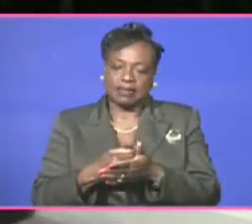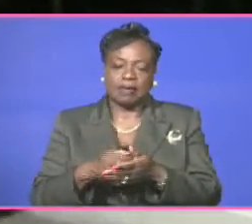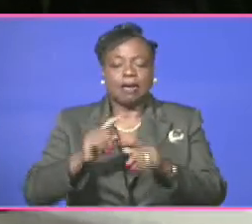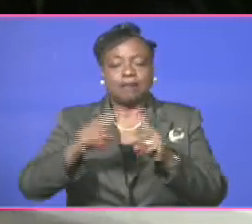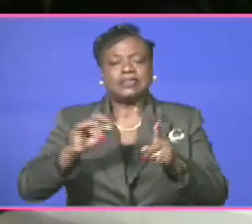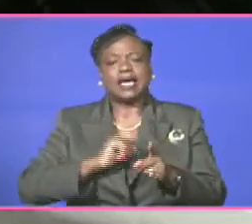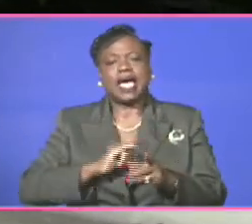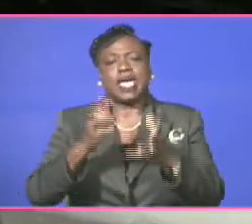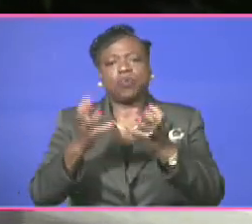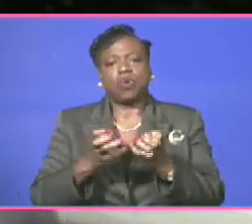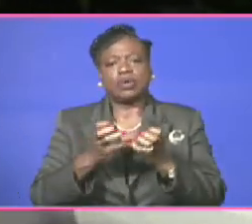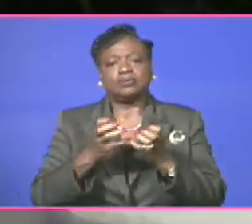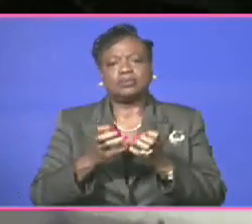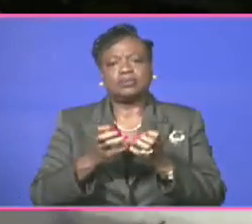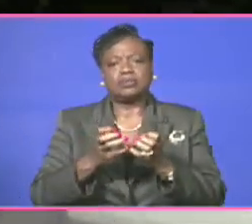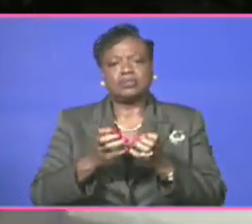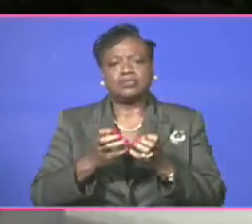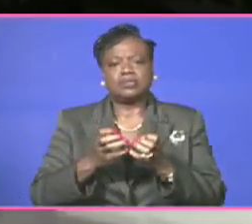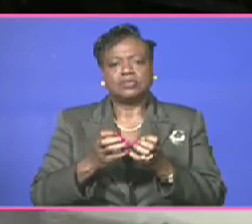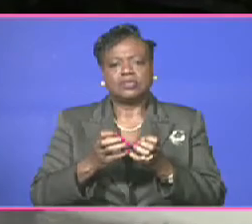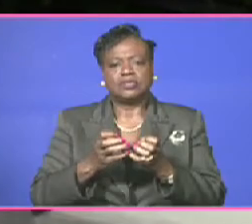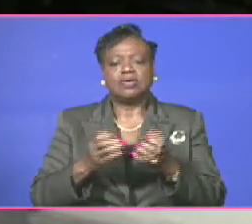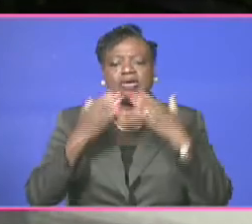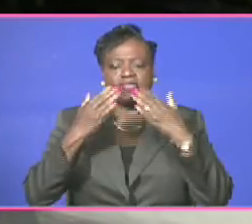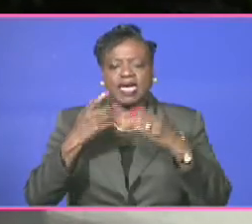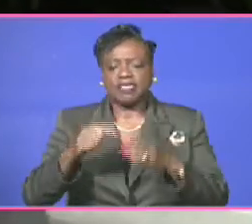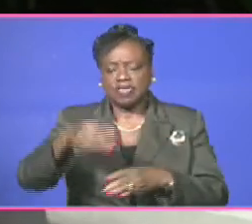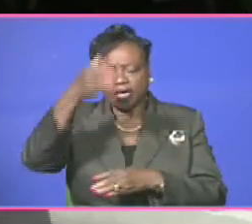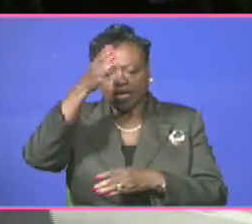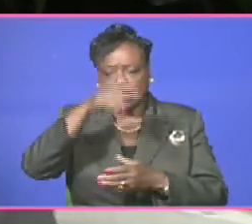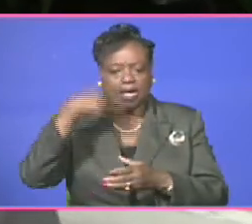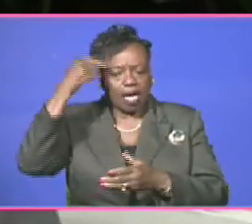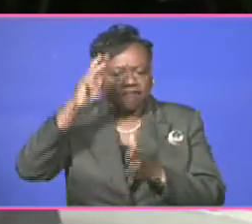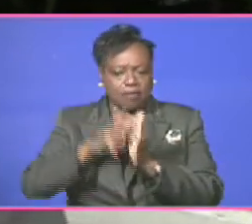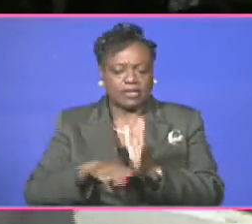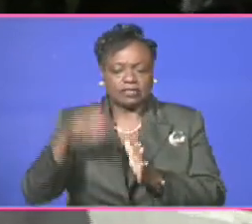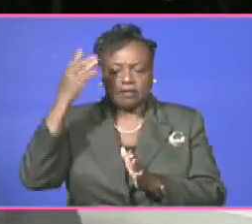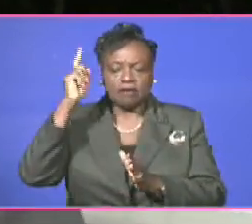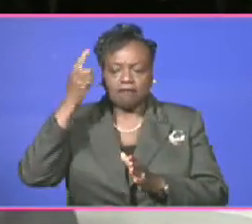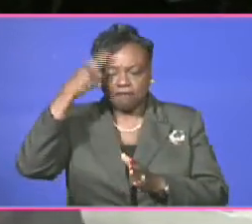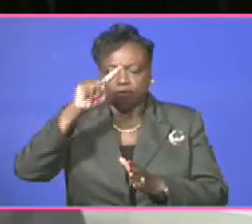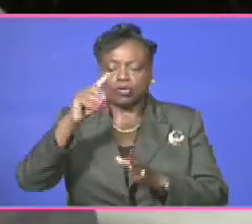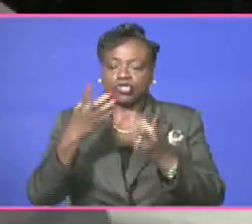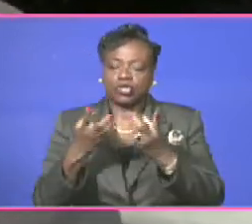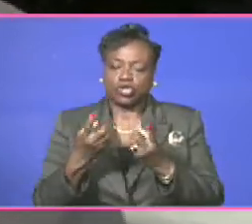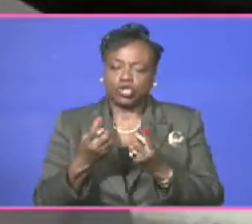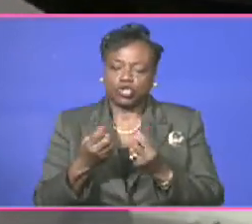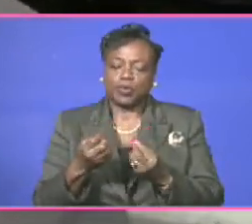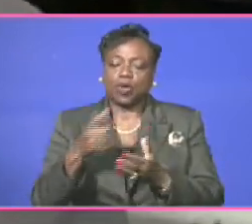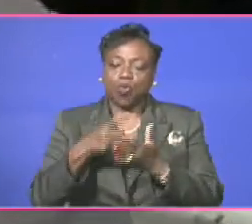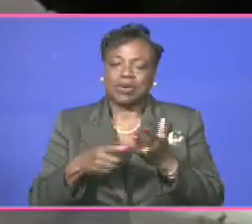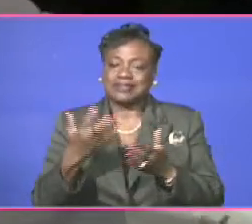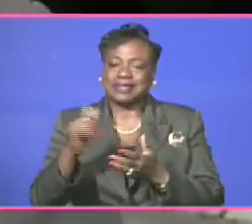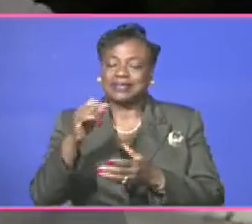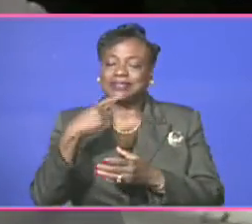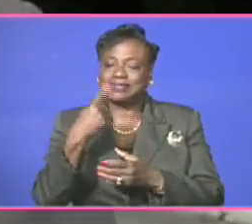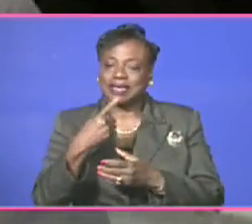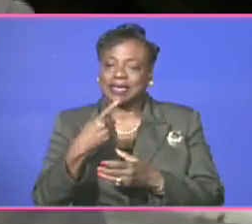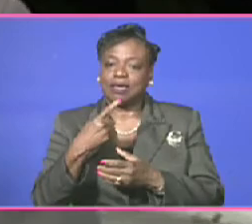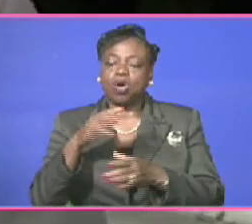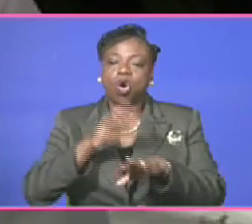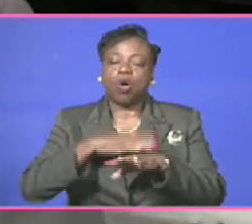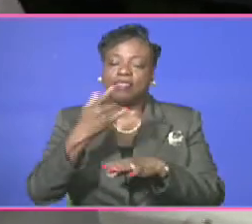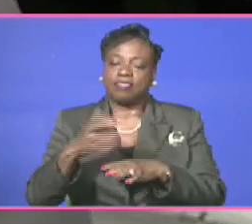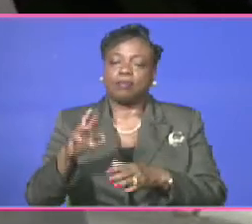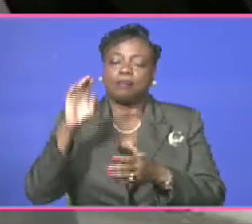But I want to commend the government for following through on its promise to the policyholders, as you